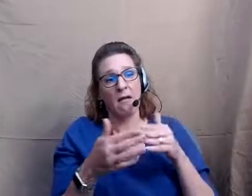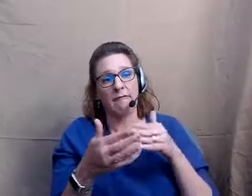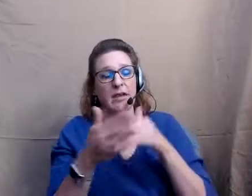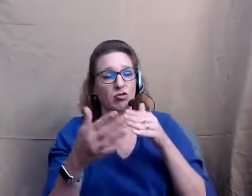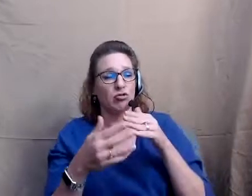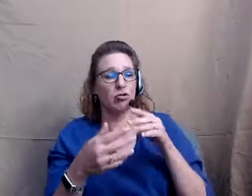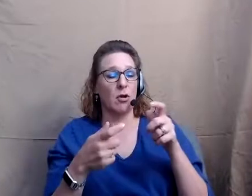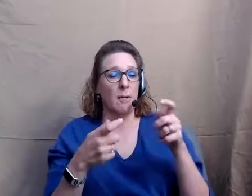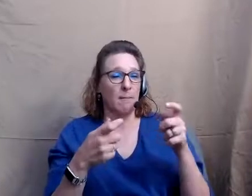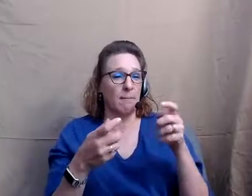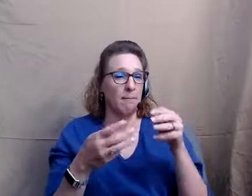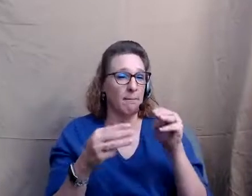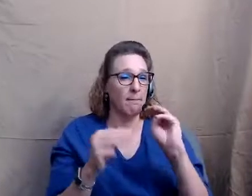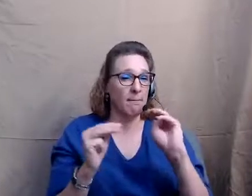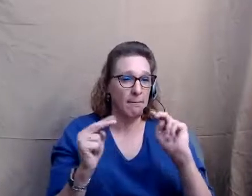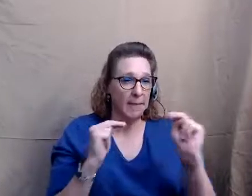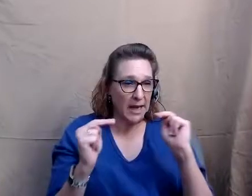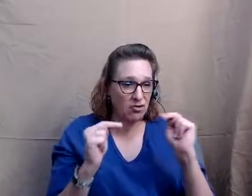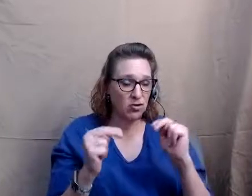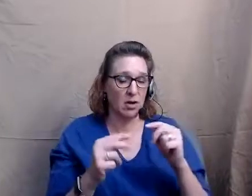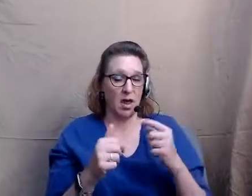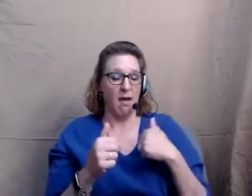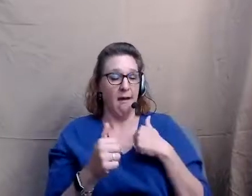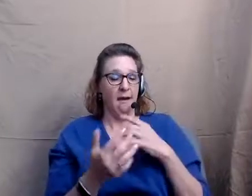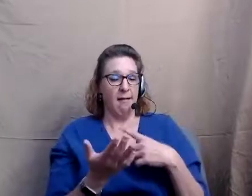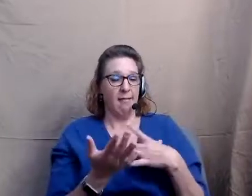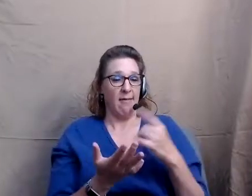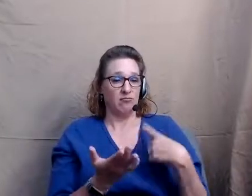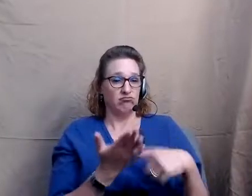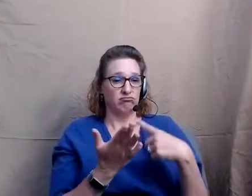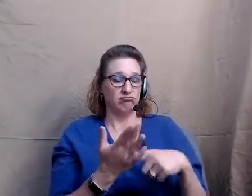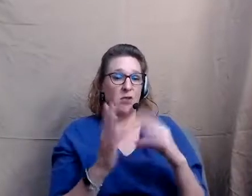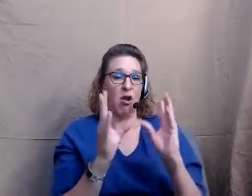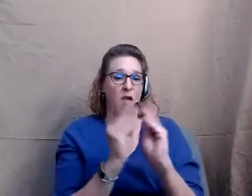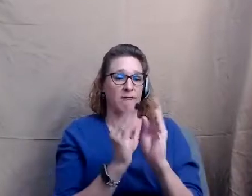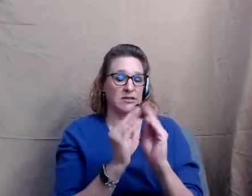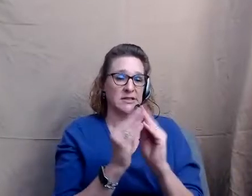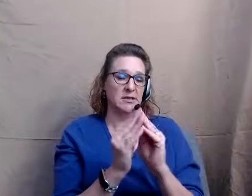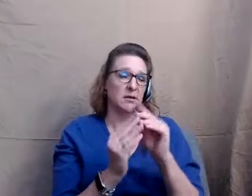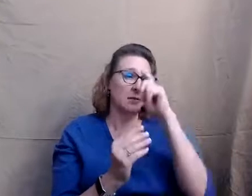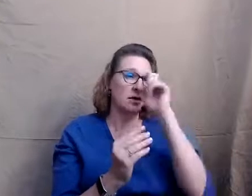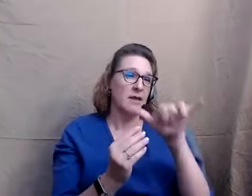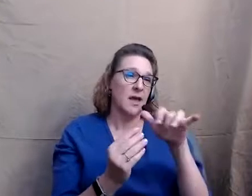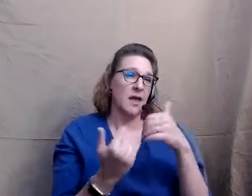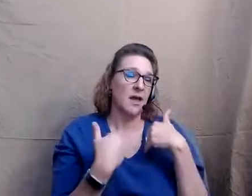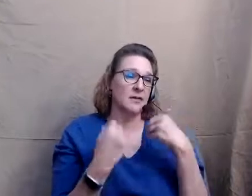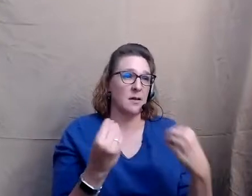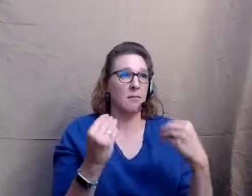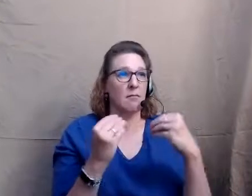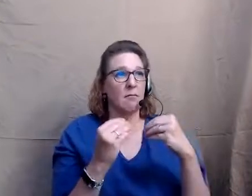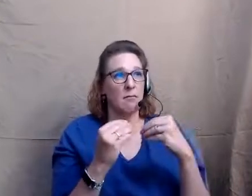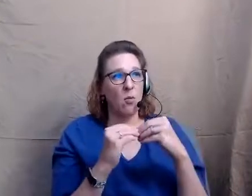the one that I'd like to talk about is conferencing, because I think that that's the one that actually has the most promise in terms of getting us away from a